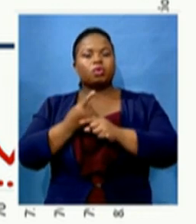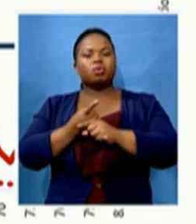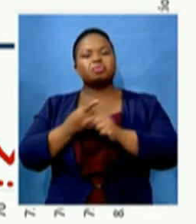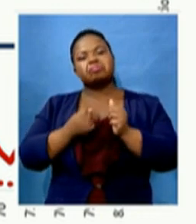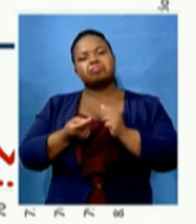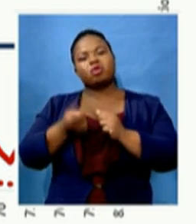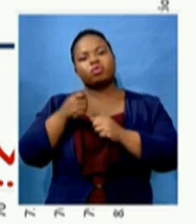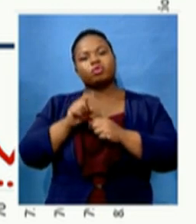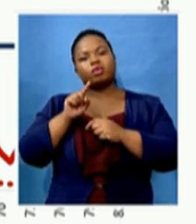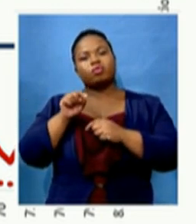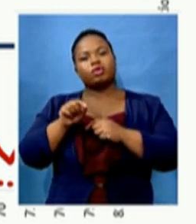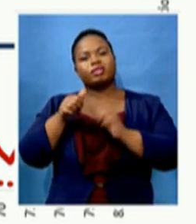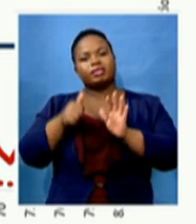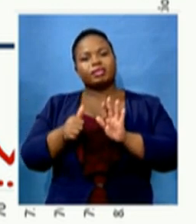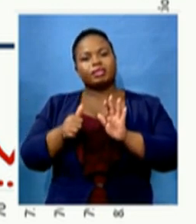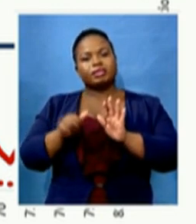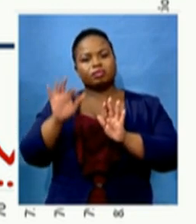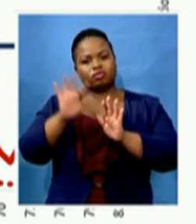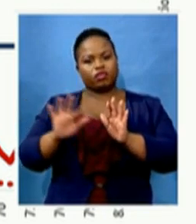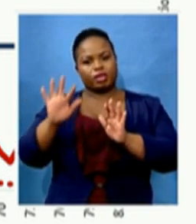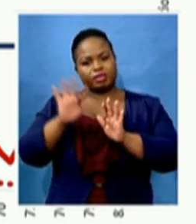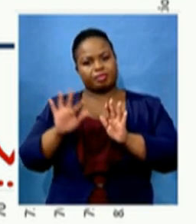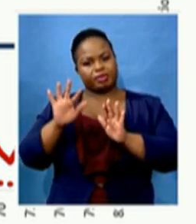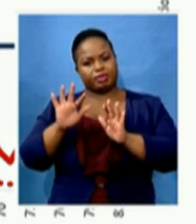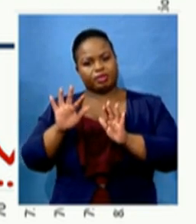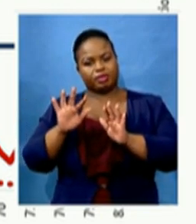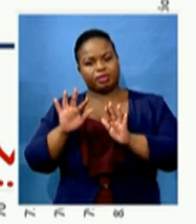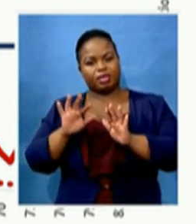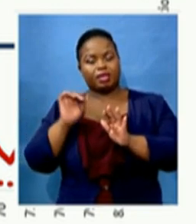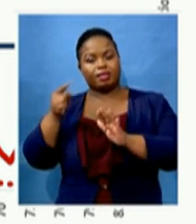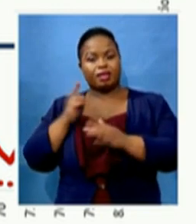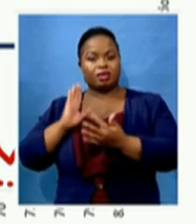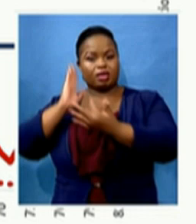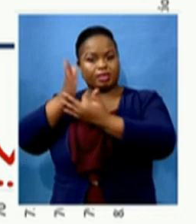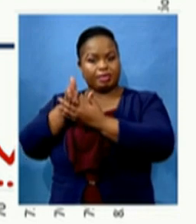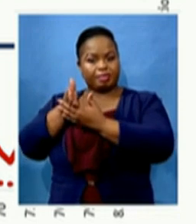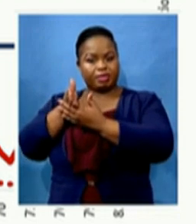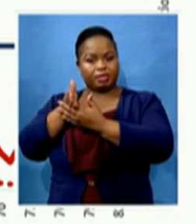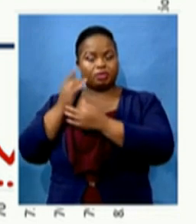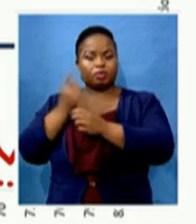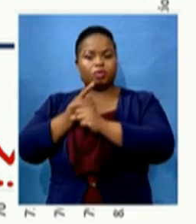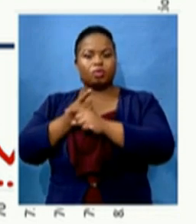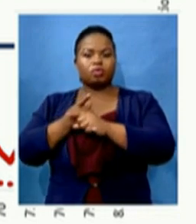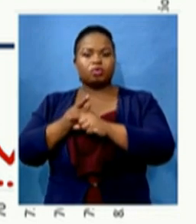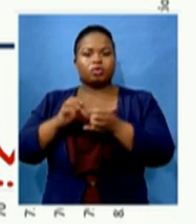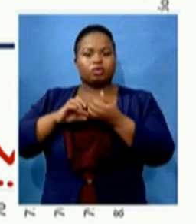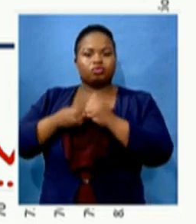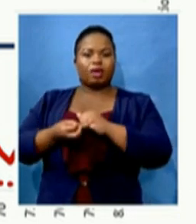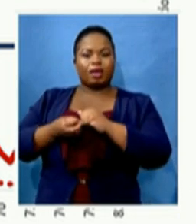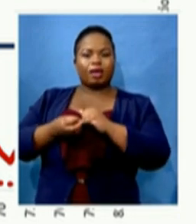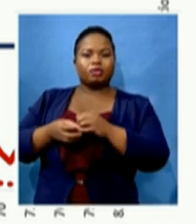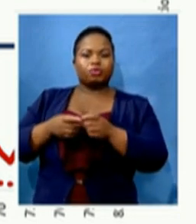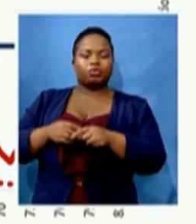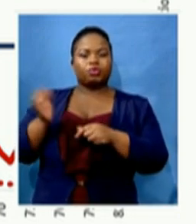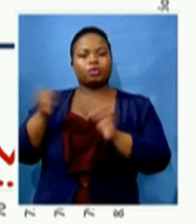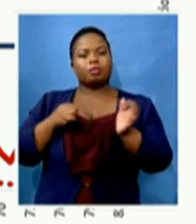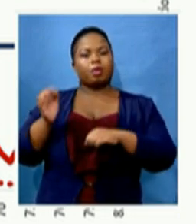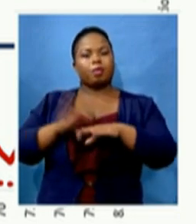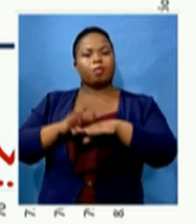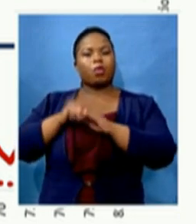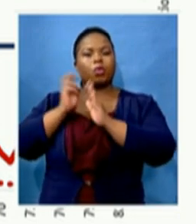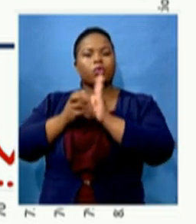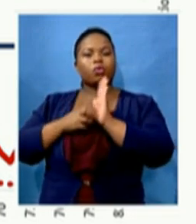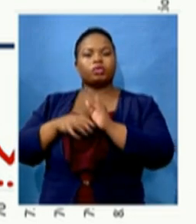and the intervention produces an R of about 0.7, which is quite efficient. So if we had assumed those parameters